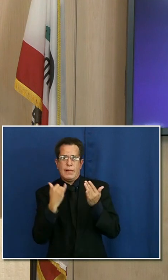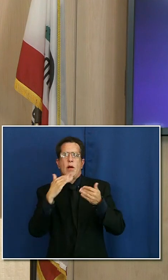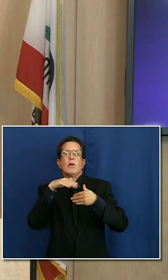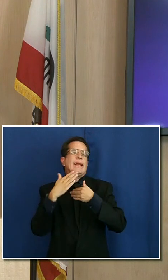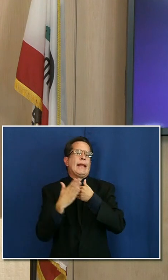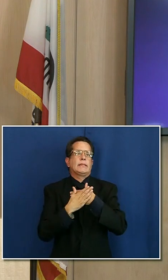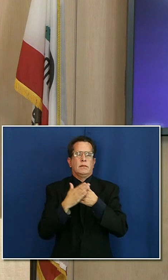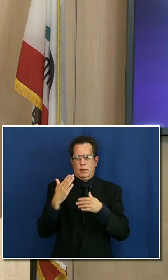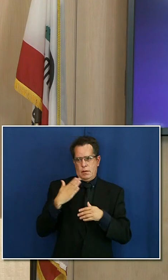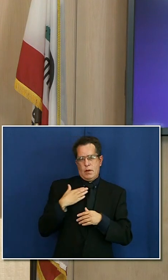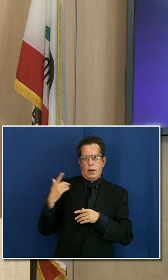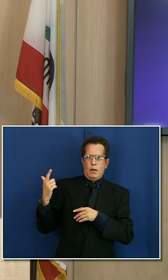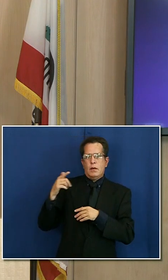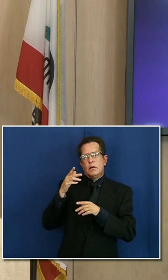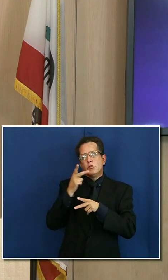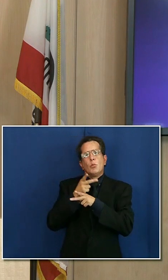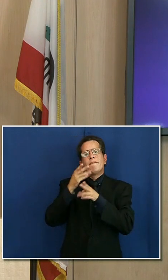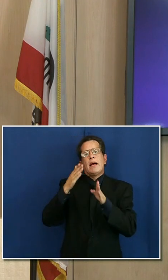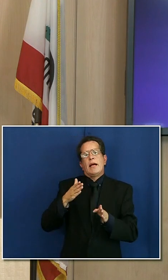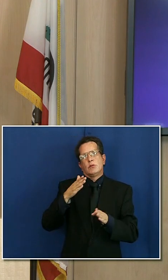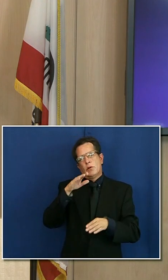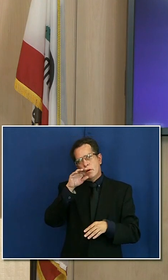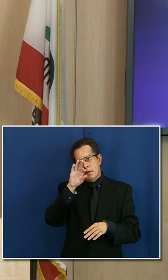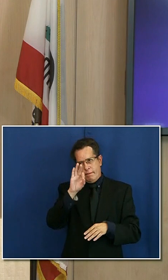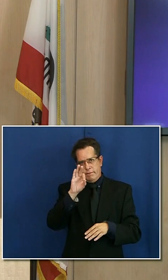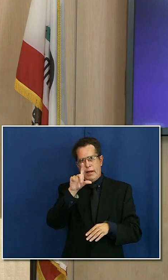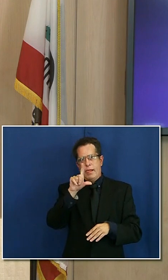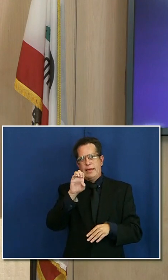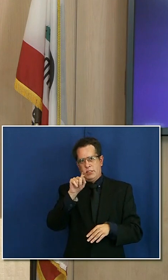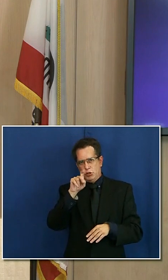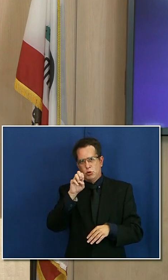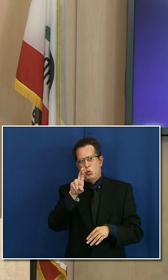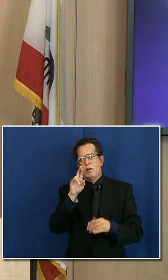colleague, Supervisor Nathan Fletcher, to go ahead and give us an update.